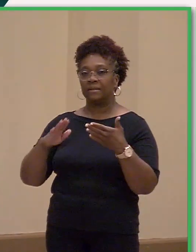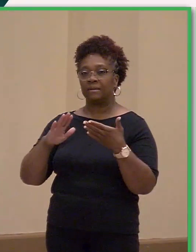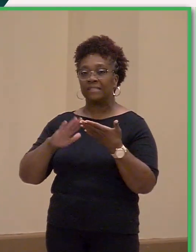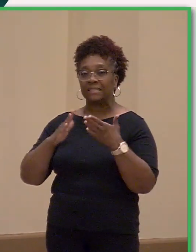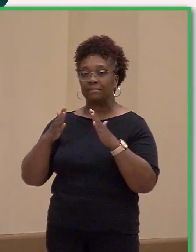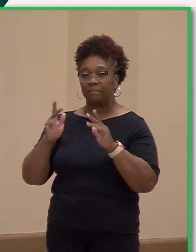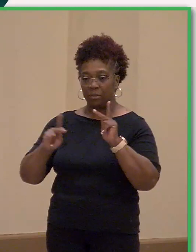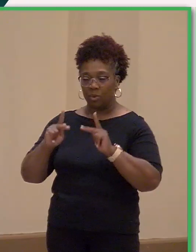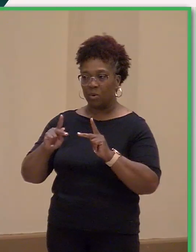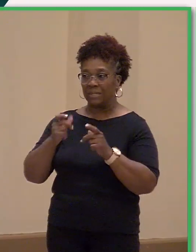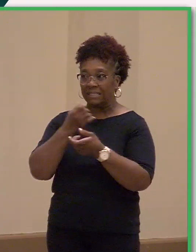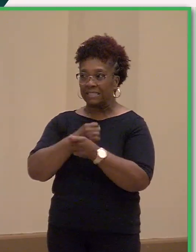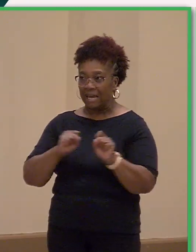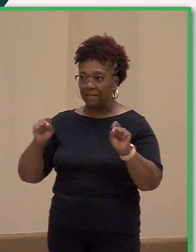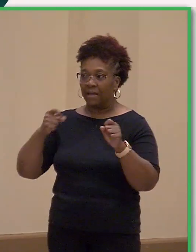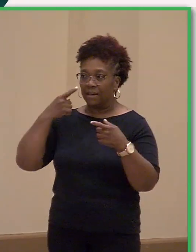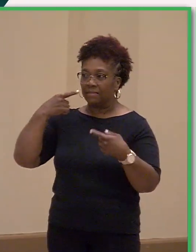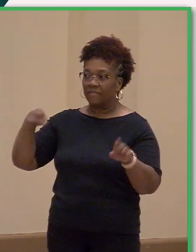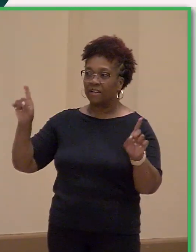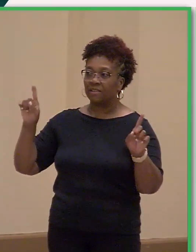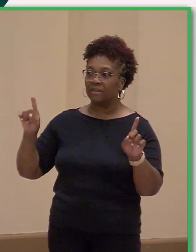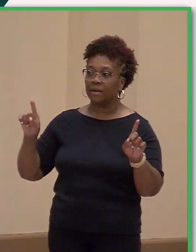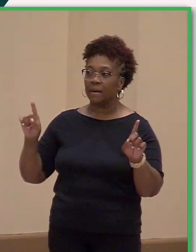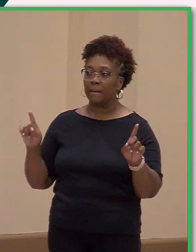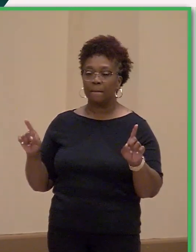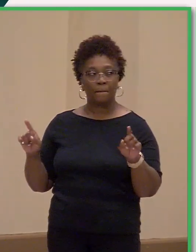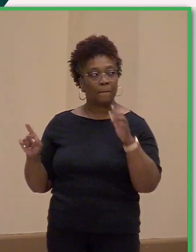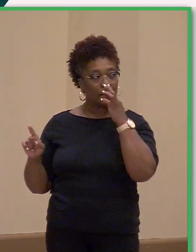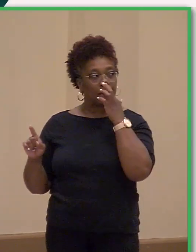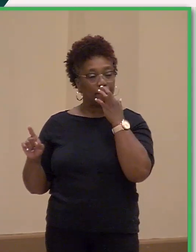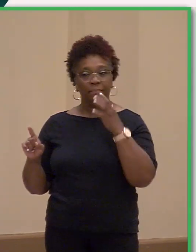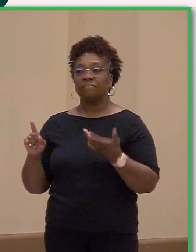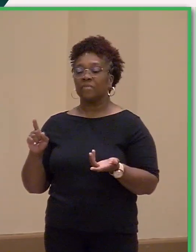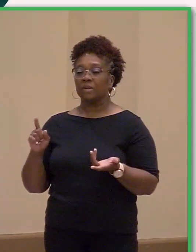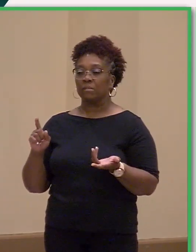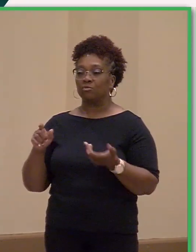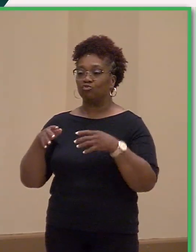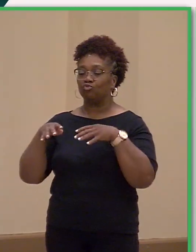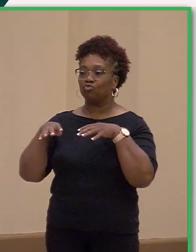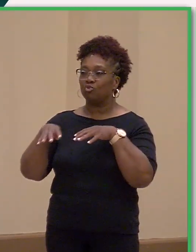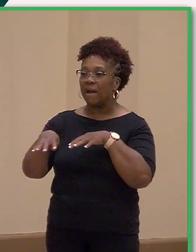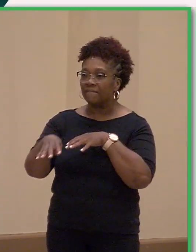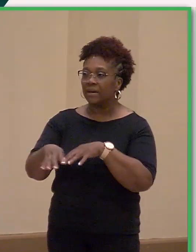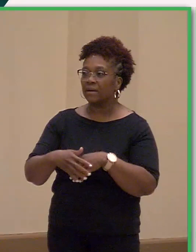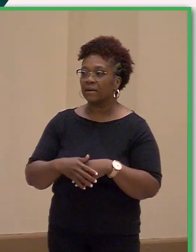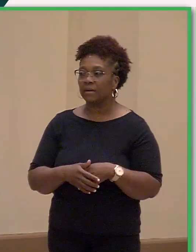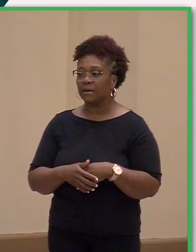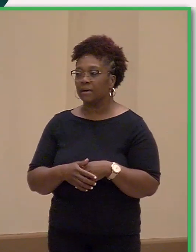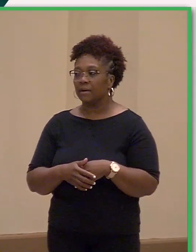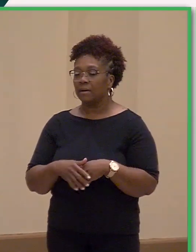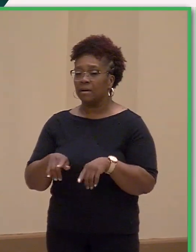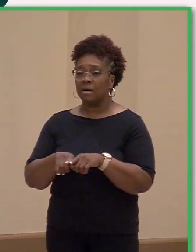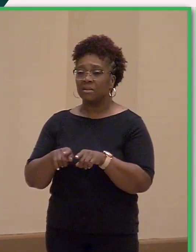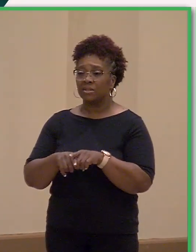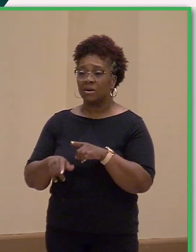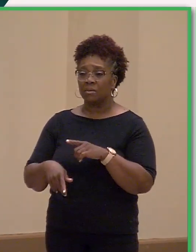and effectively, navigating through traffic and maintaining high levels